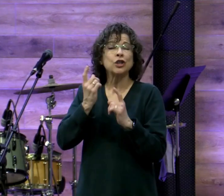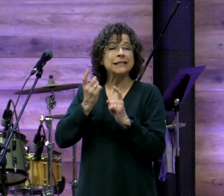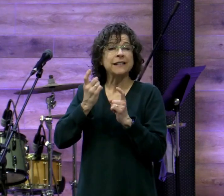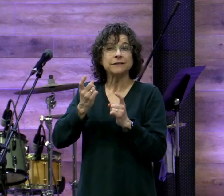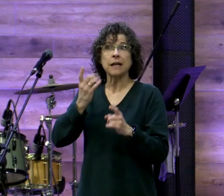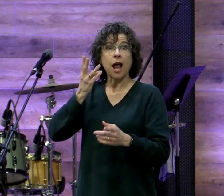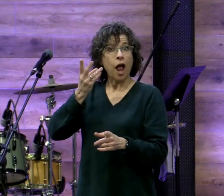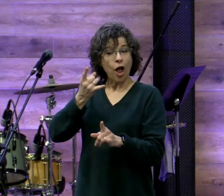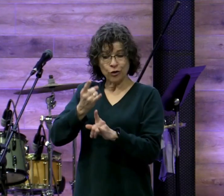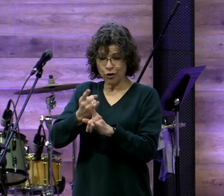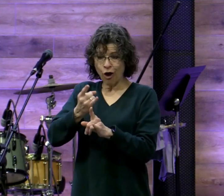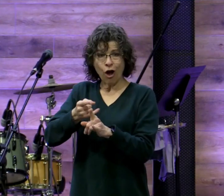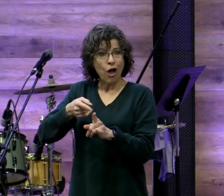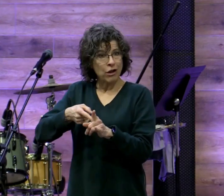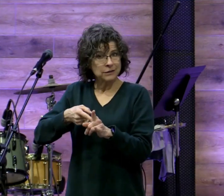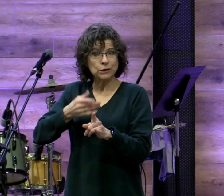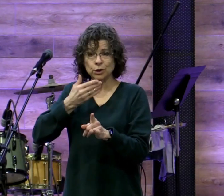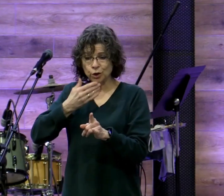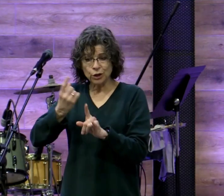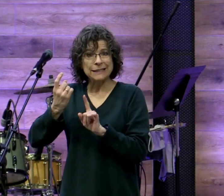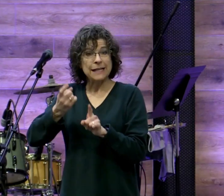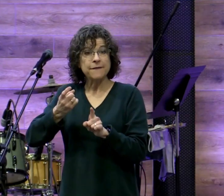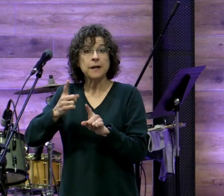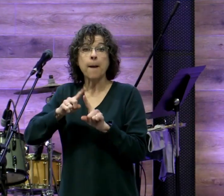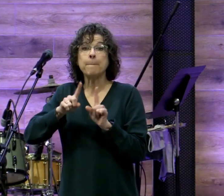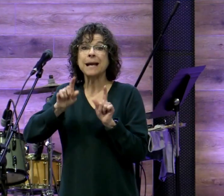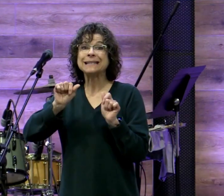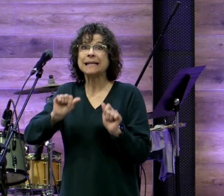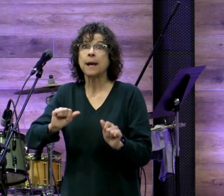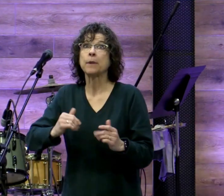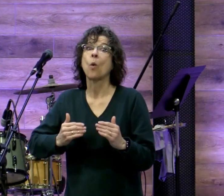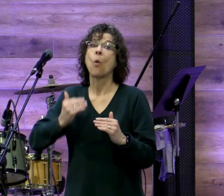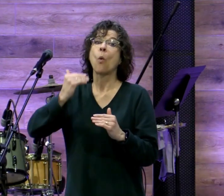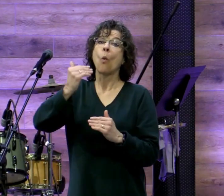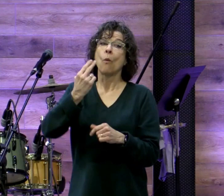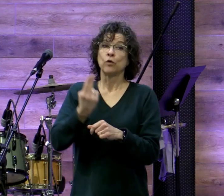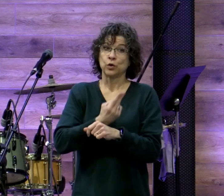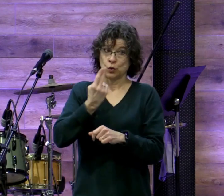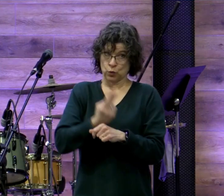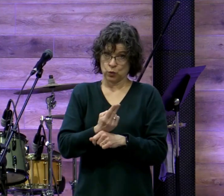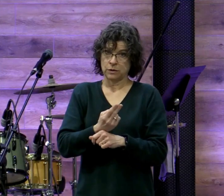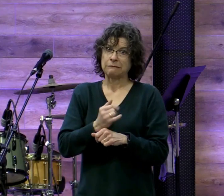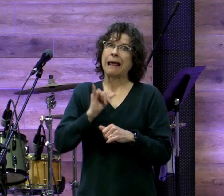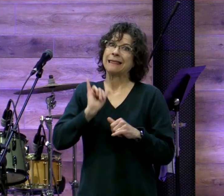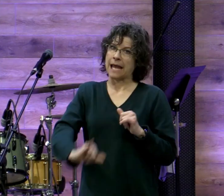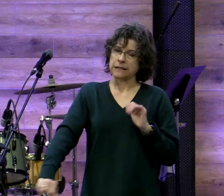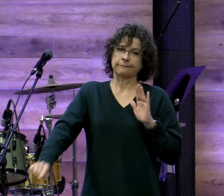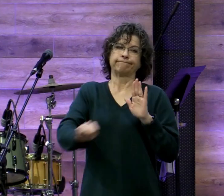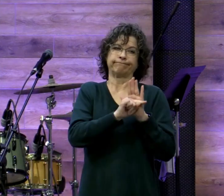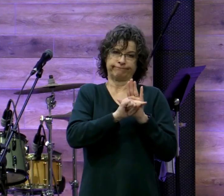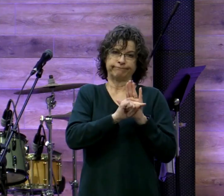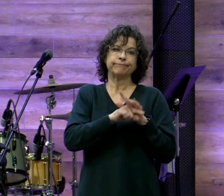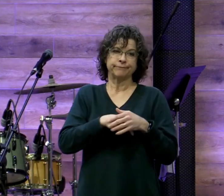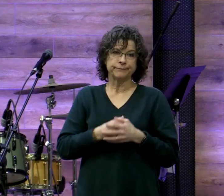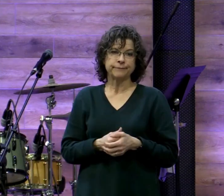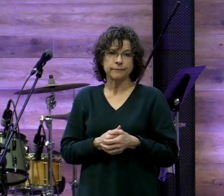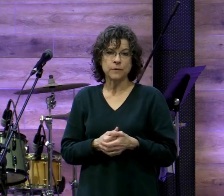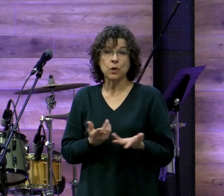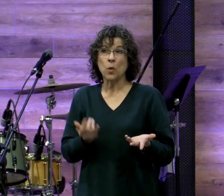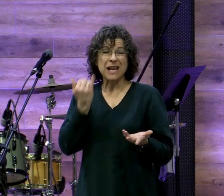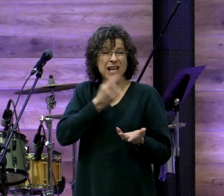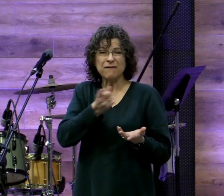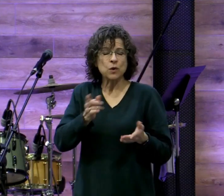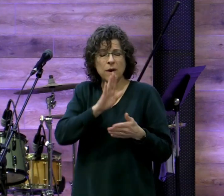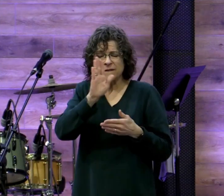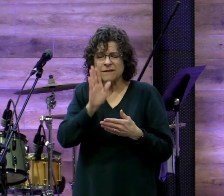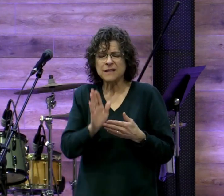alcohol can be abused, and when done so, the consequences are devastating, aren't they? If you have never